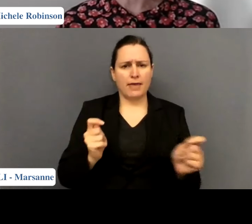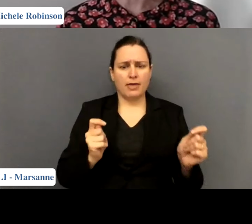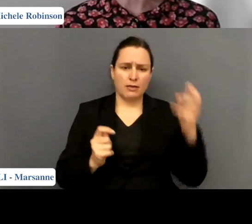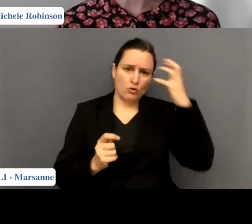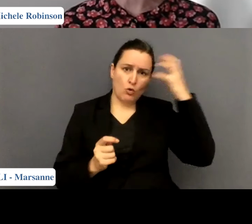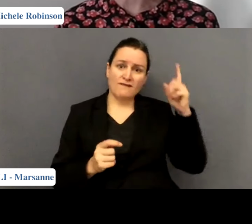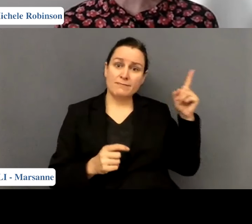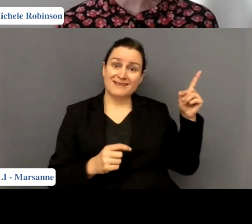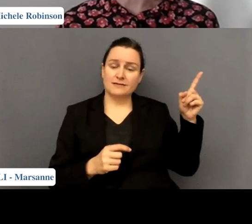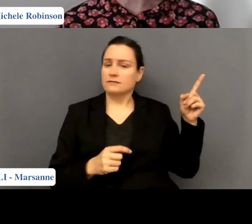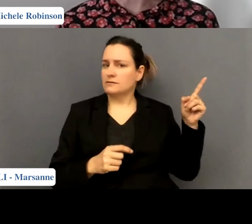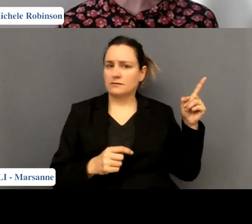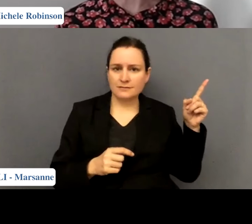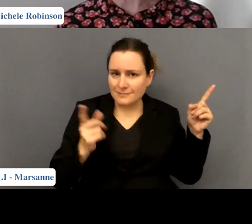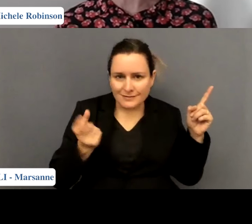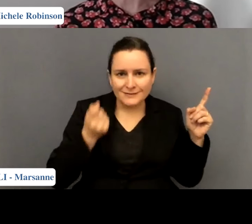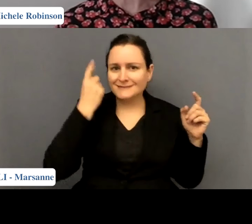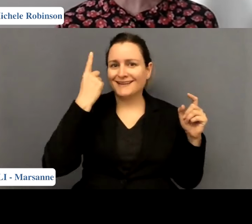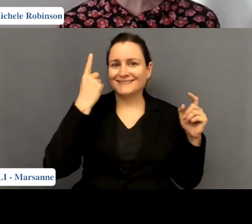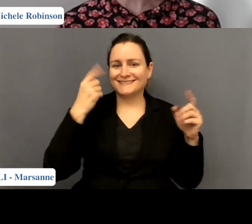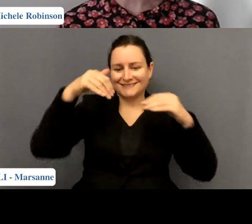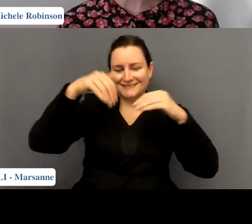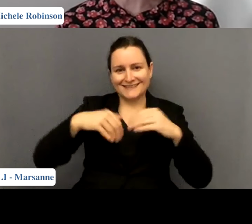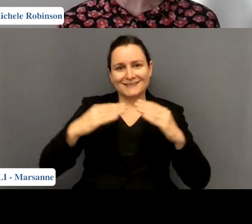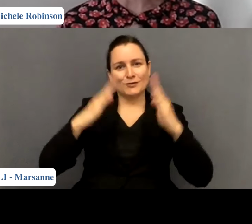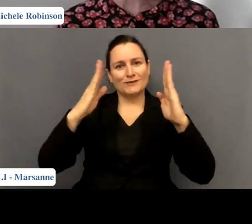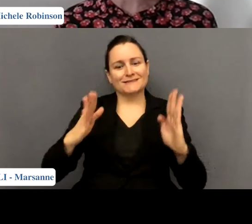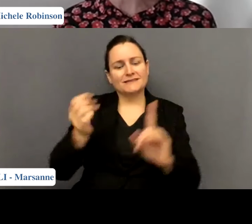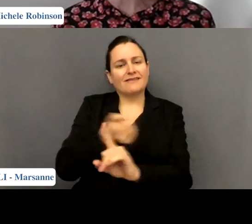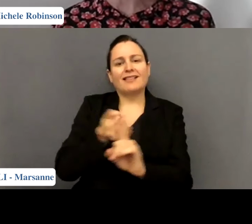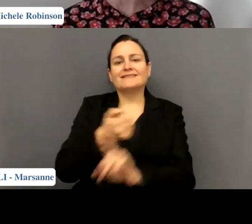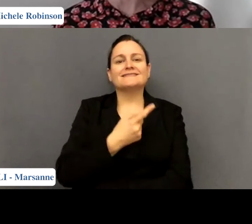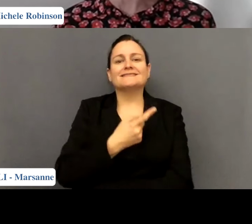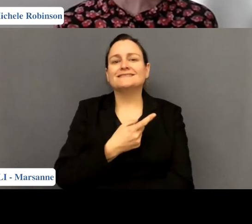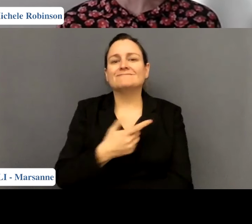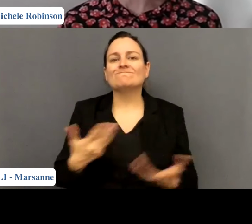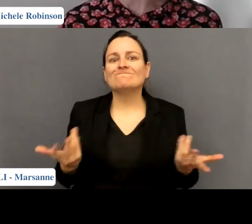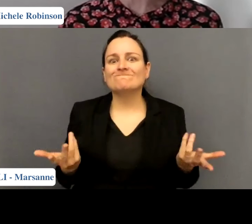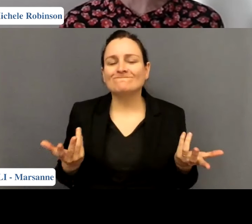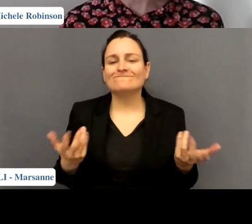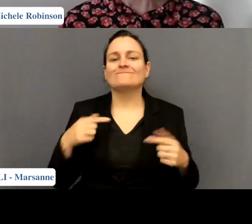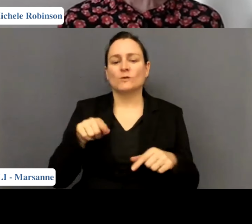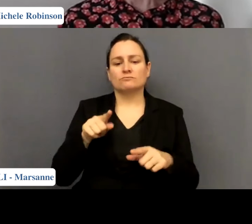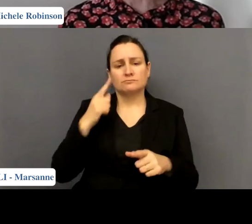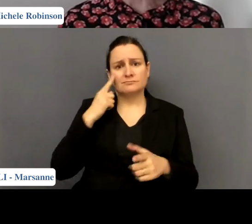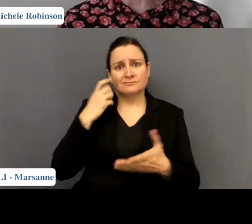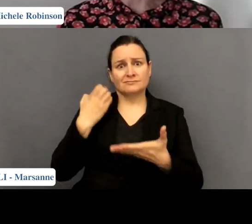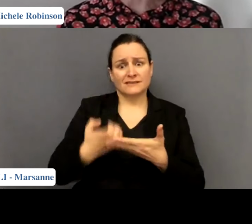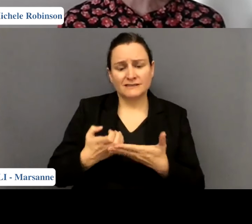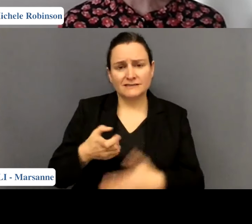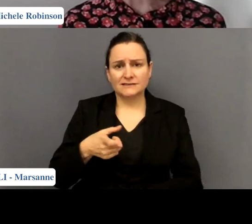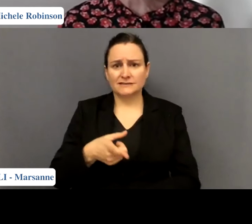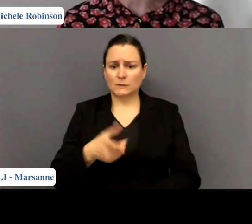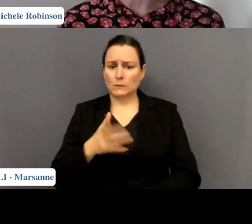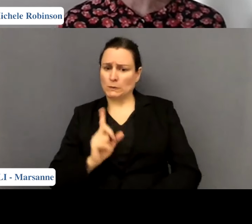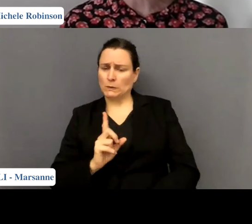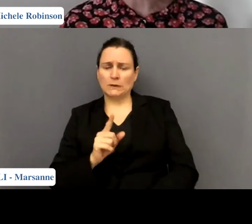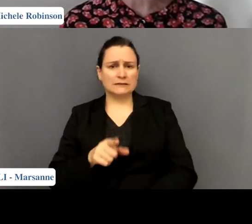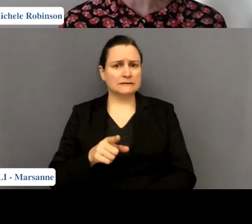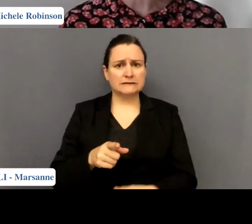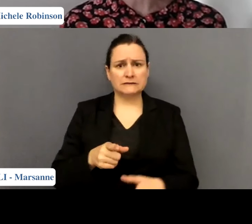understanding of the dynamics of domestic and family violence, so much so that evidence of the violence was being used to